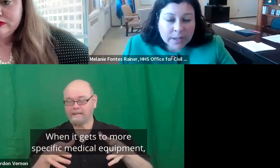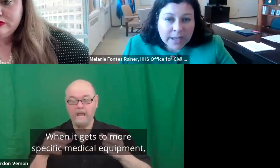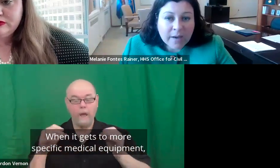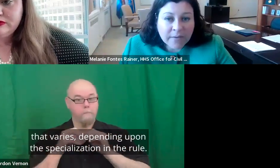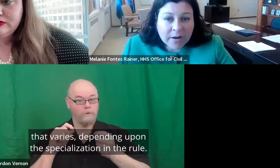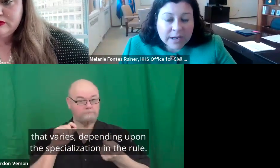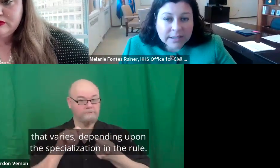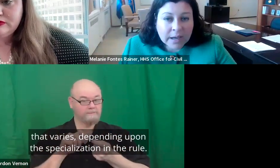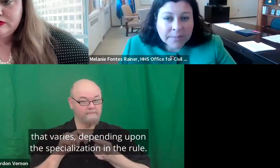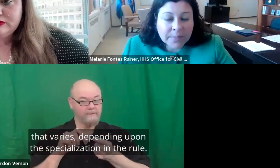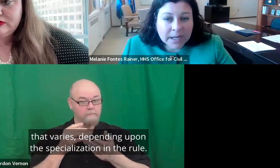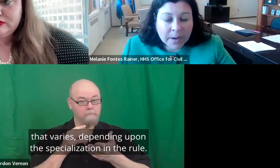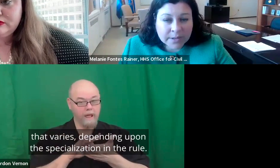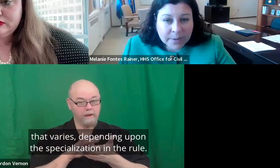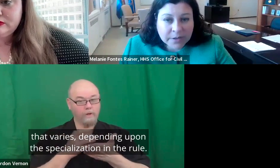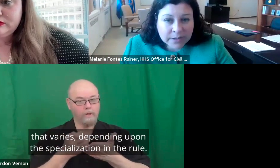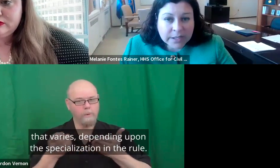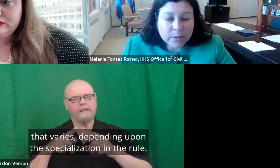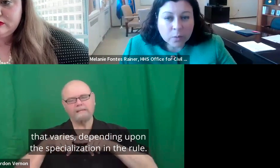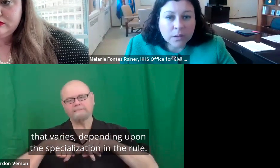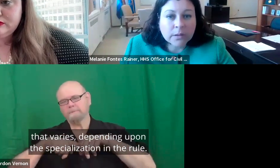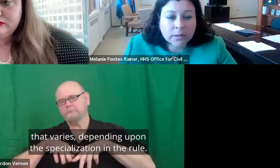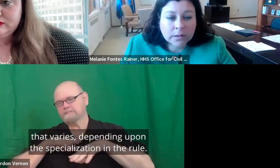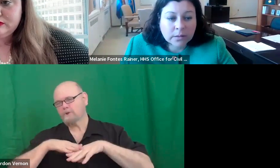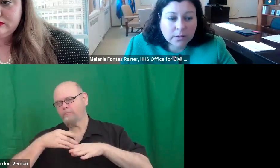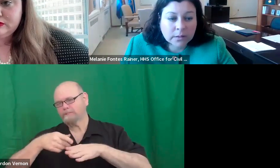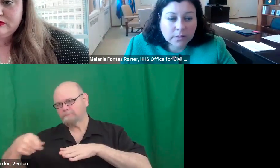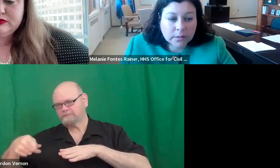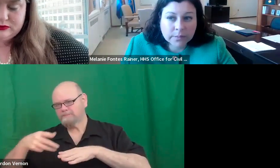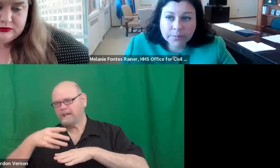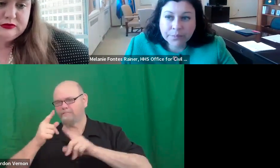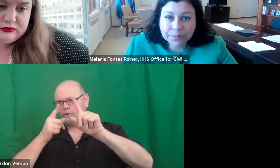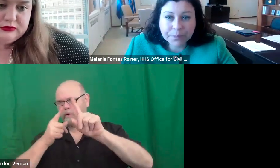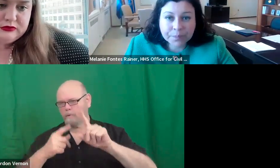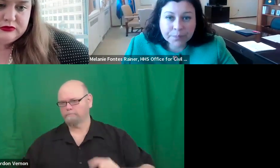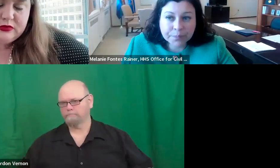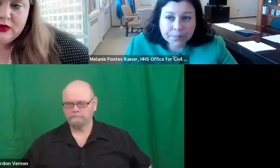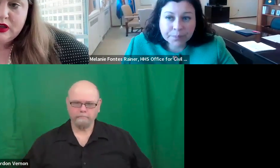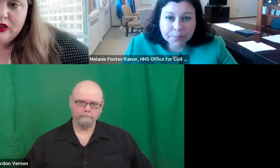medical equipment, that varies depending upon the specialization in the role.